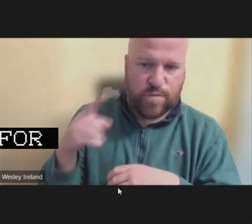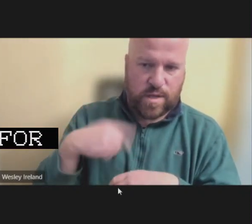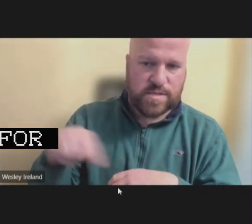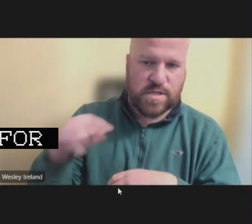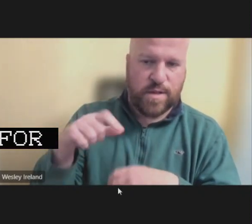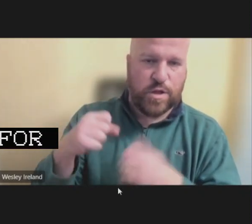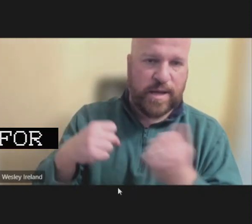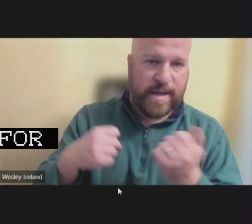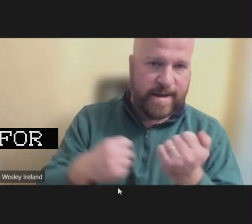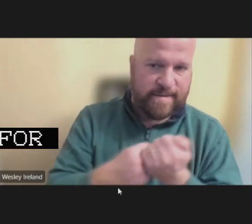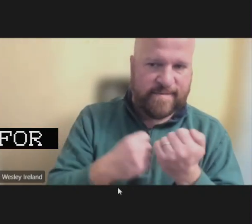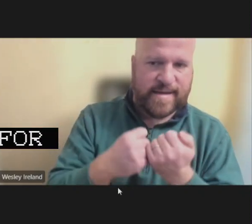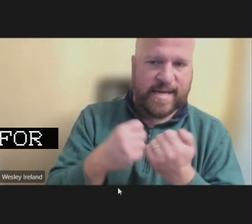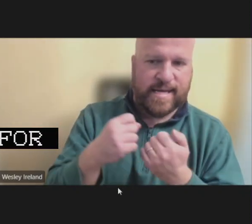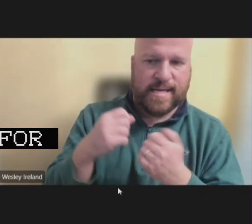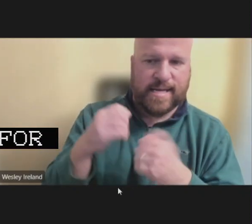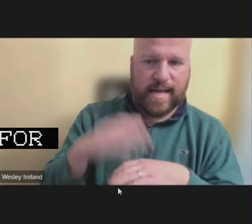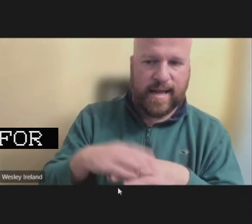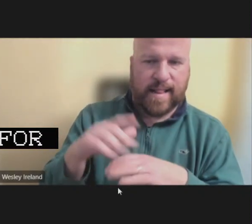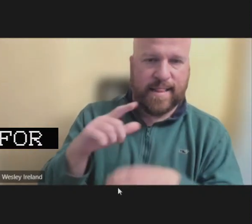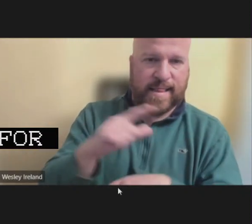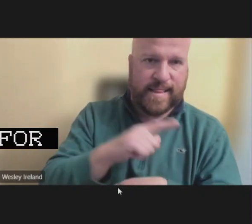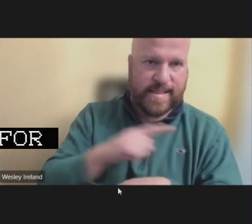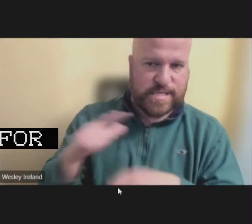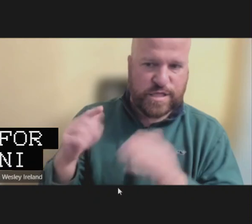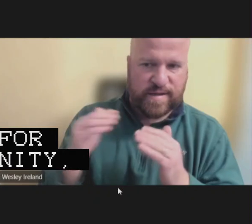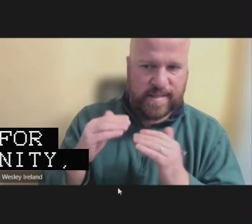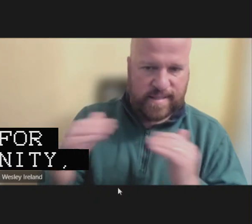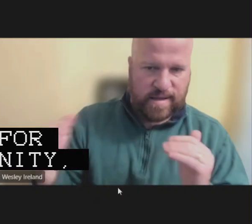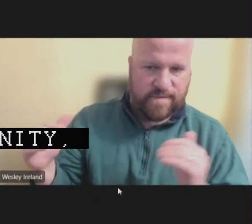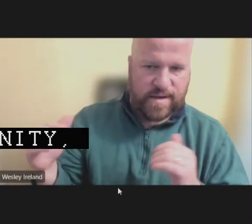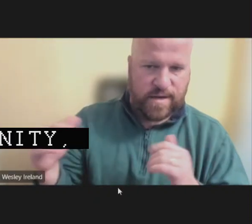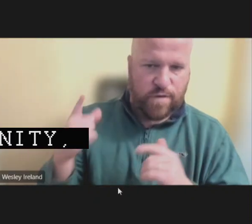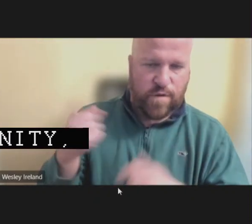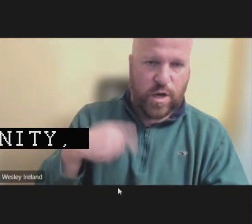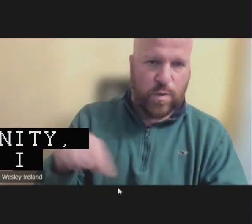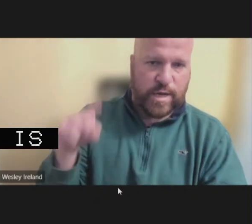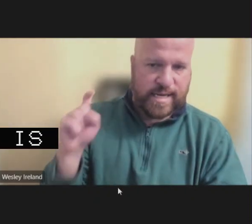I realize how important it is for us to advocate